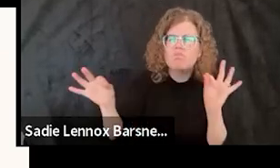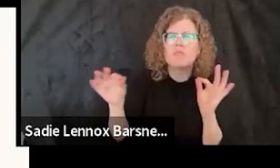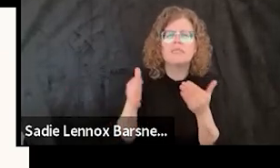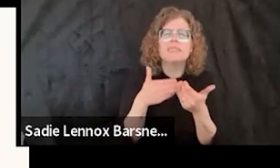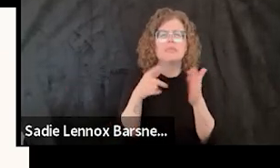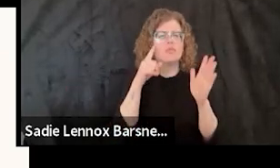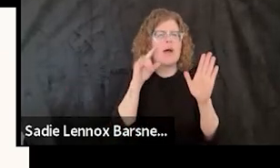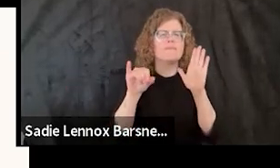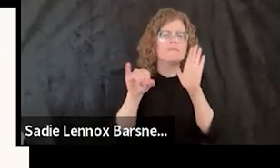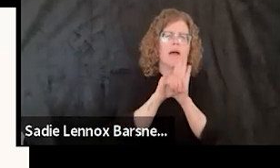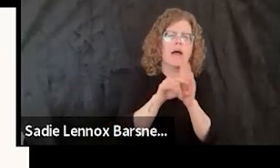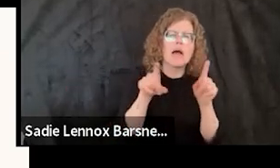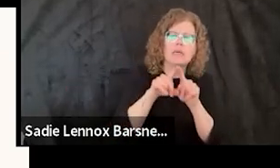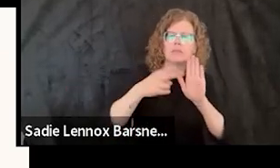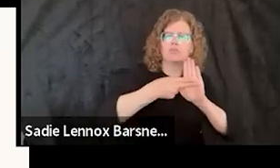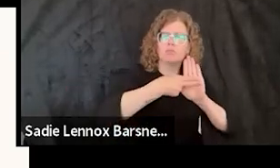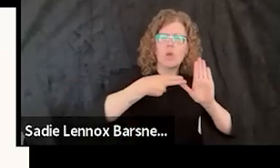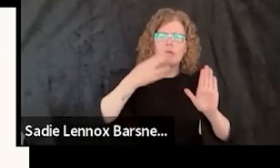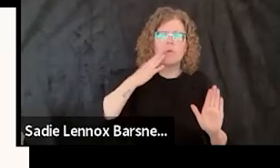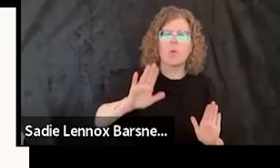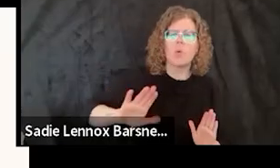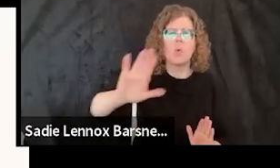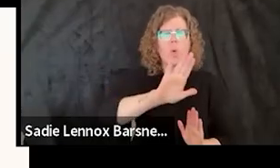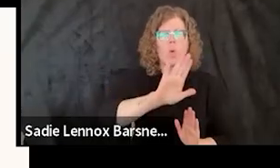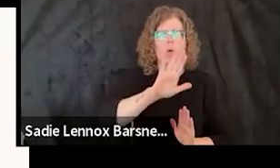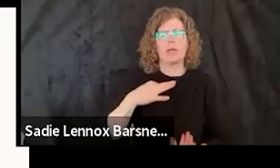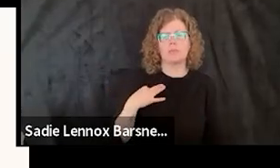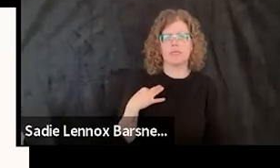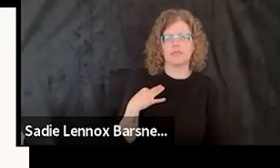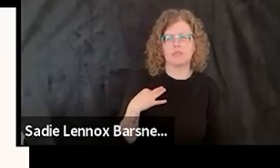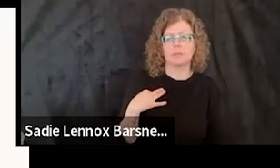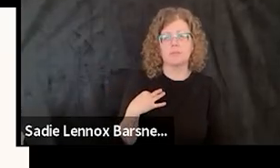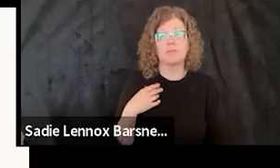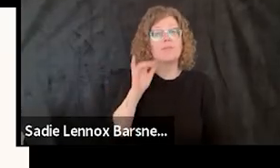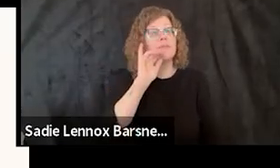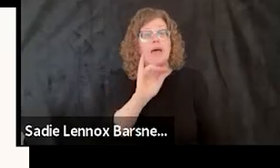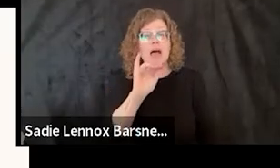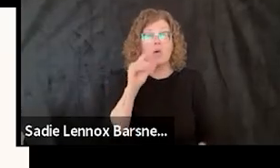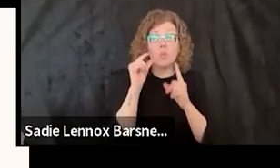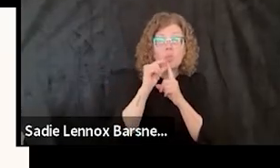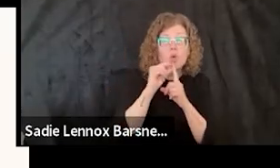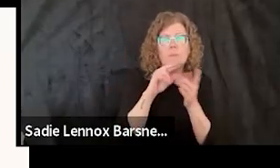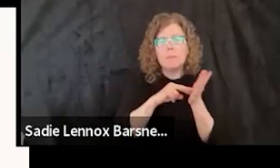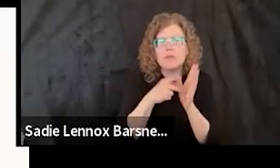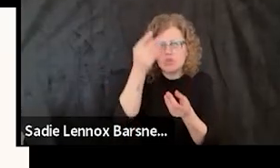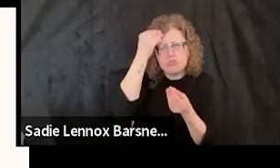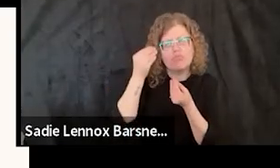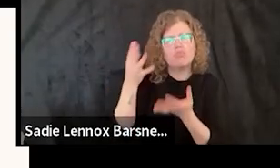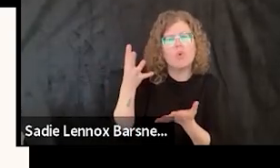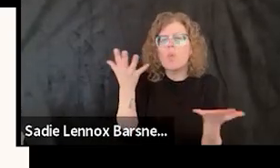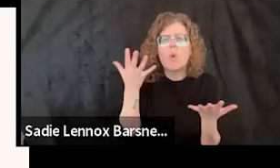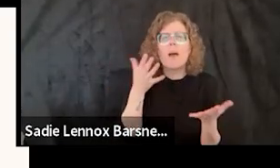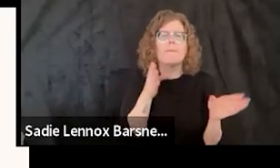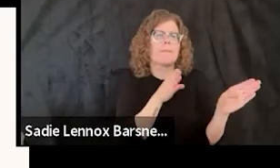grant application. It's basically telling us here what you want to do with the grant in 25 words